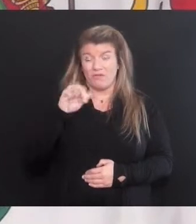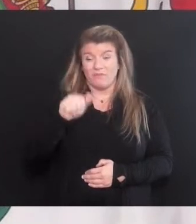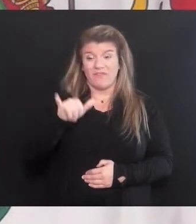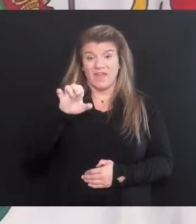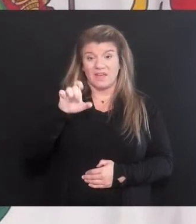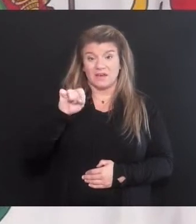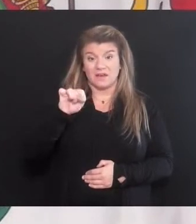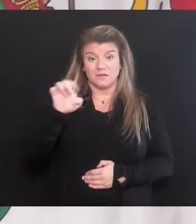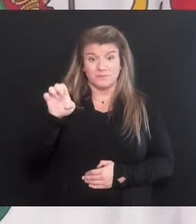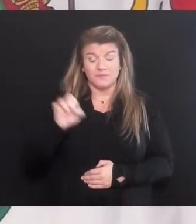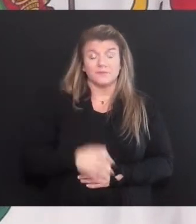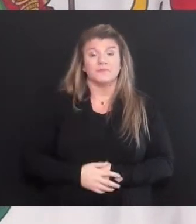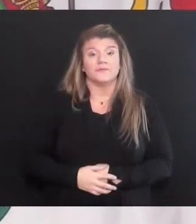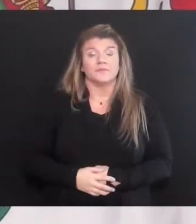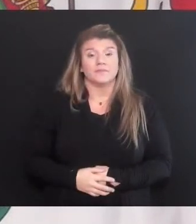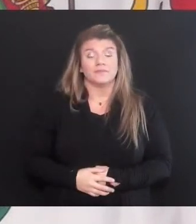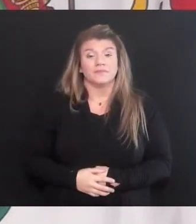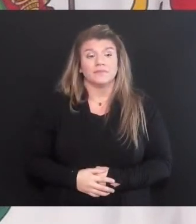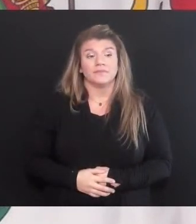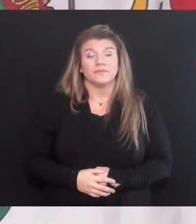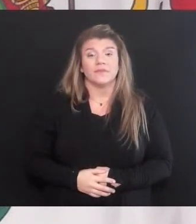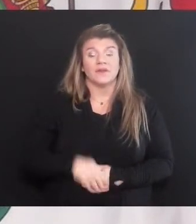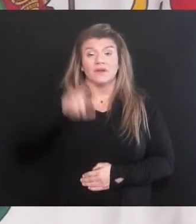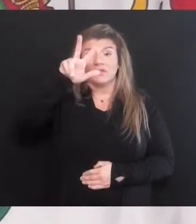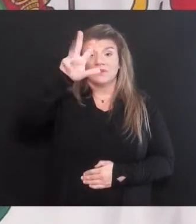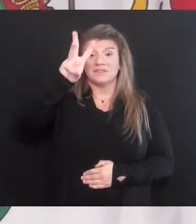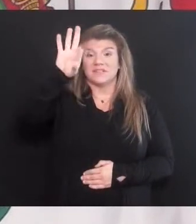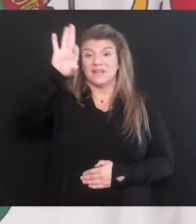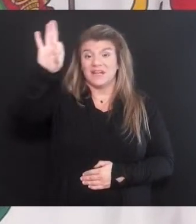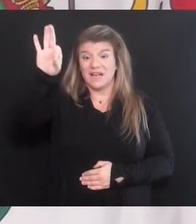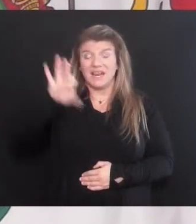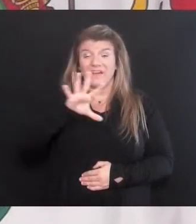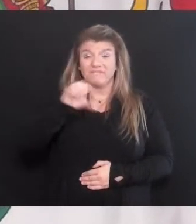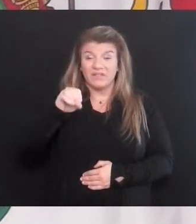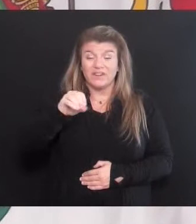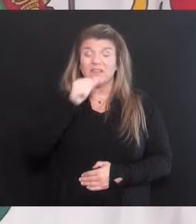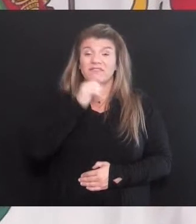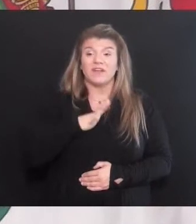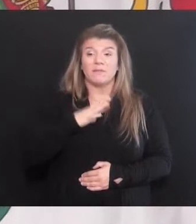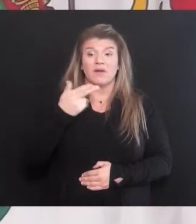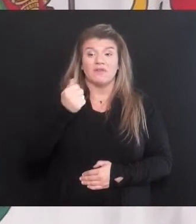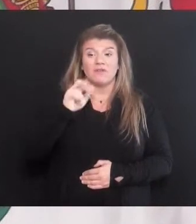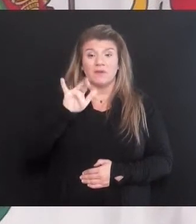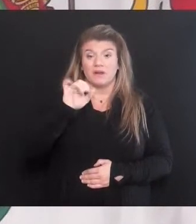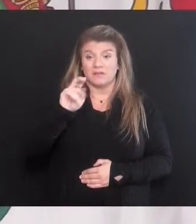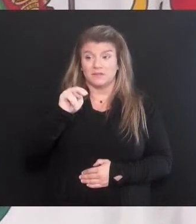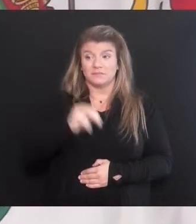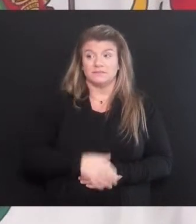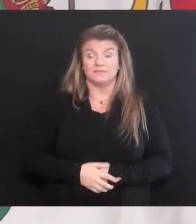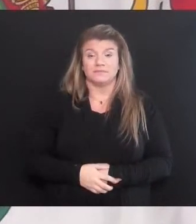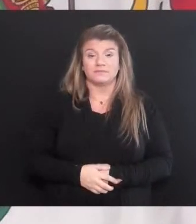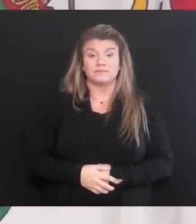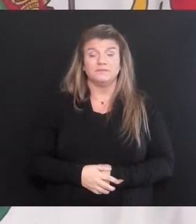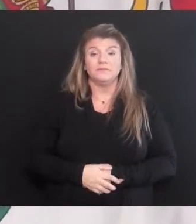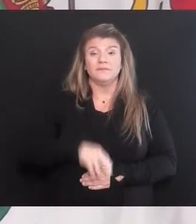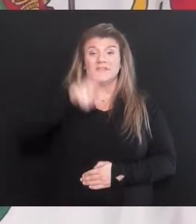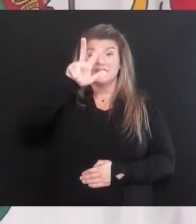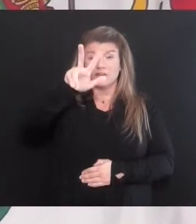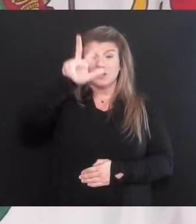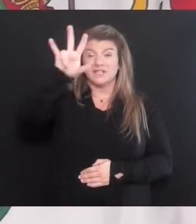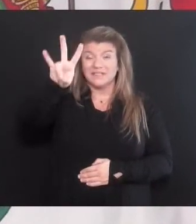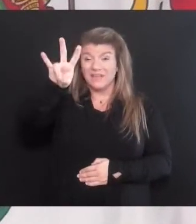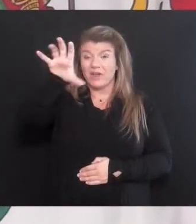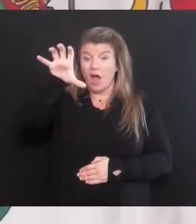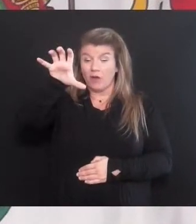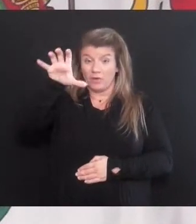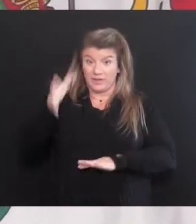County. The 3,699th death, a 50-year-old female from Harrison County. The 3,700th death